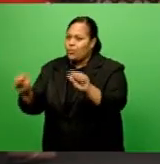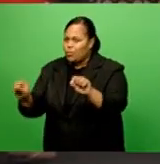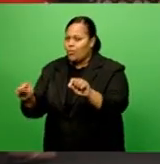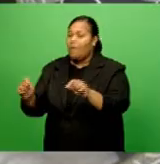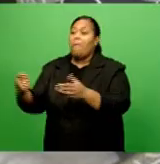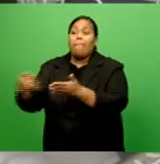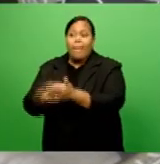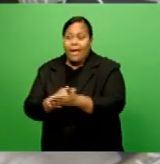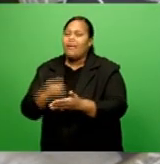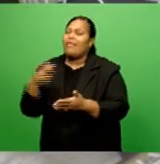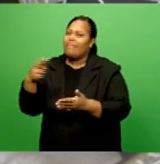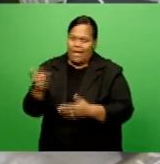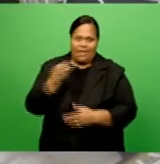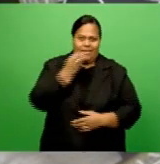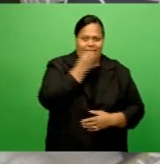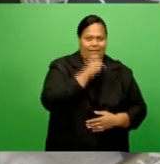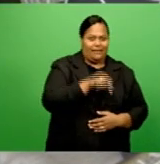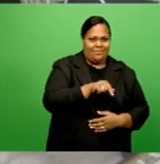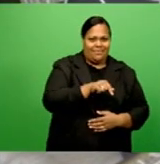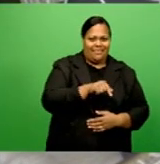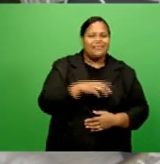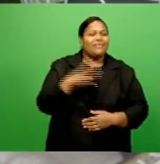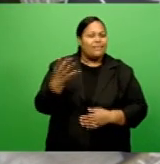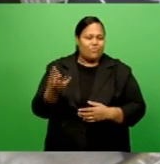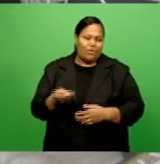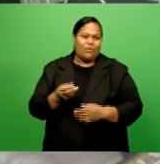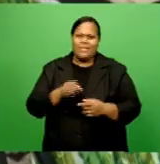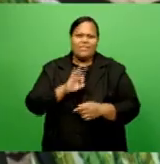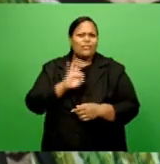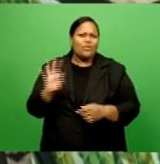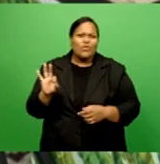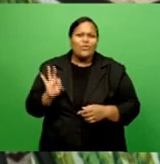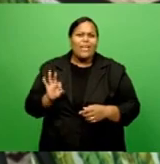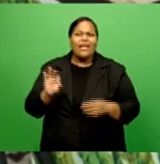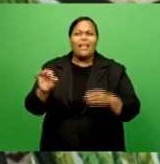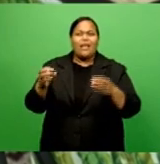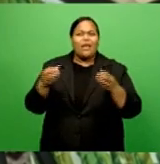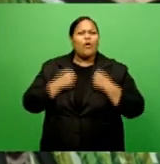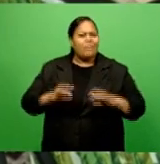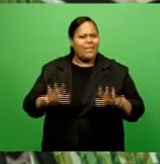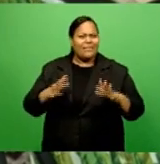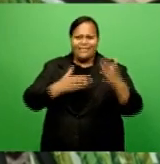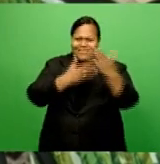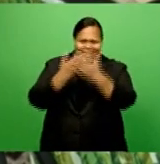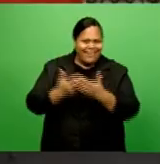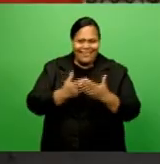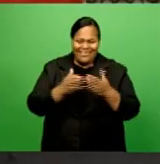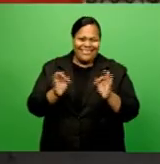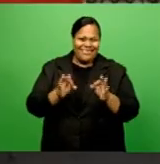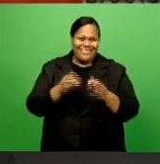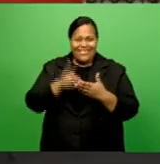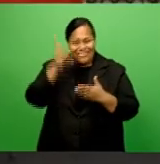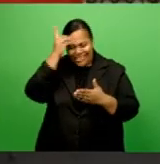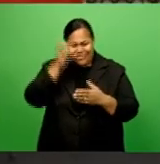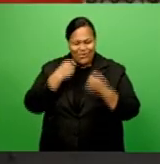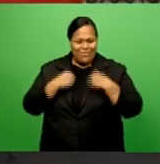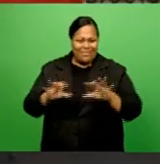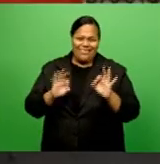I don't eat. Matthews says not being able to complete her studies did not deter her from proving her points. I